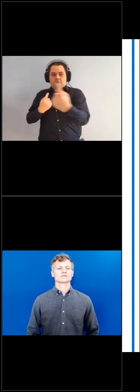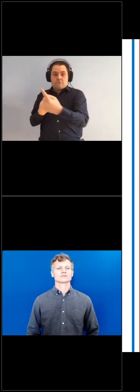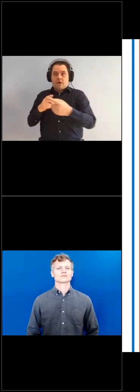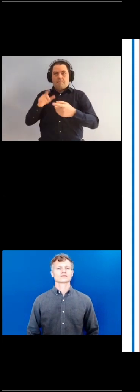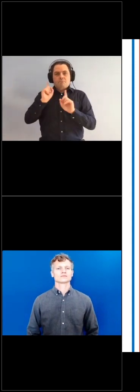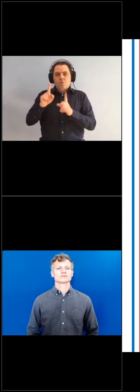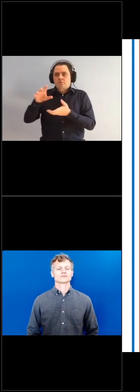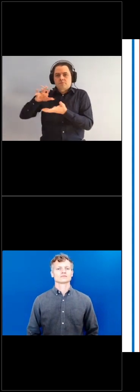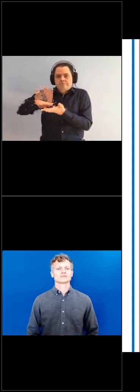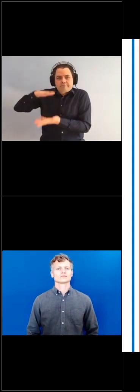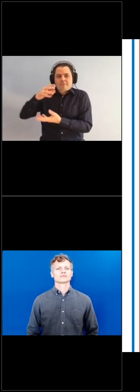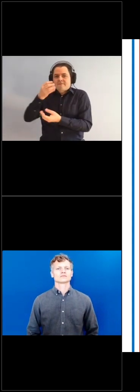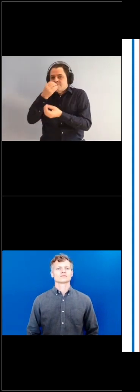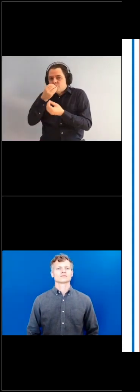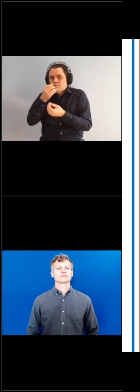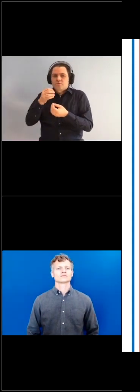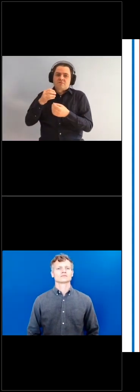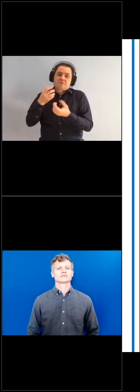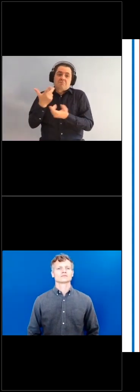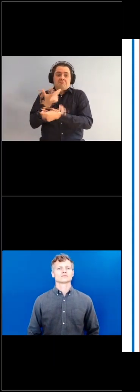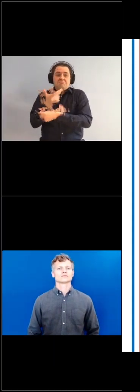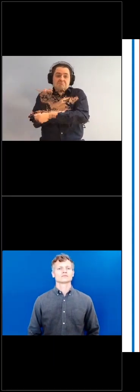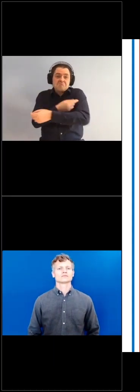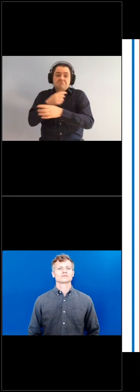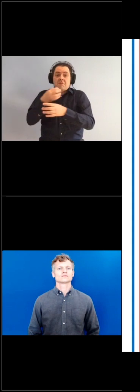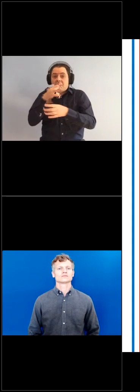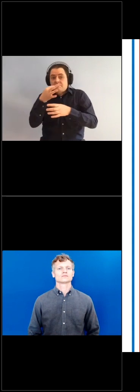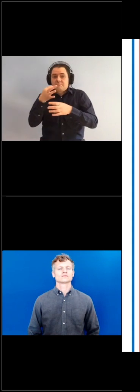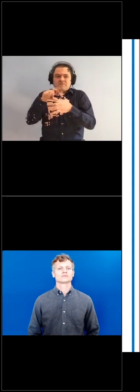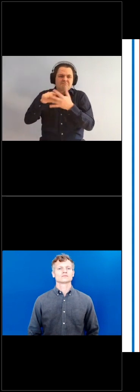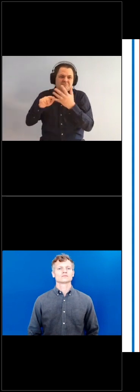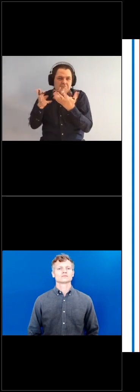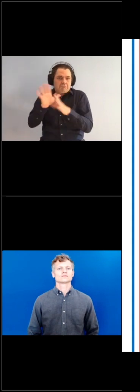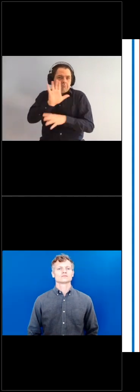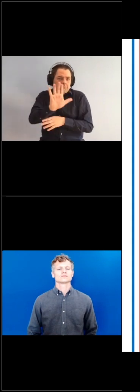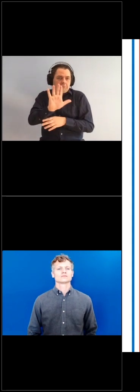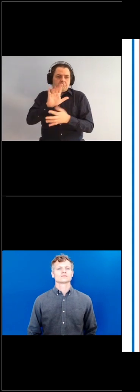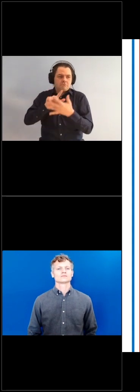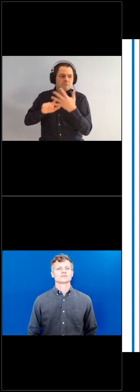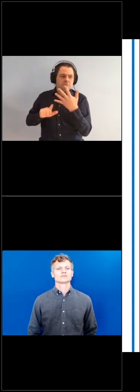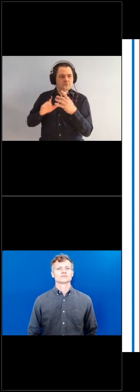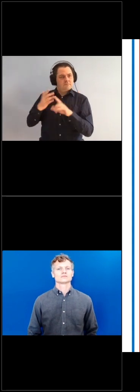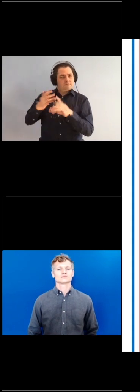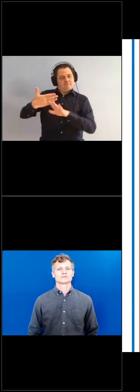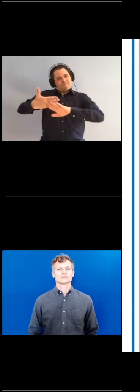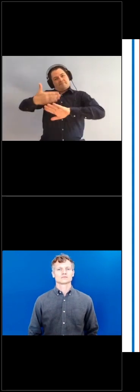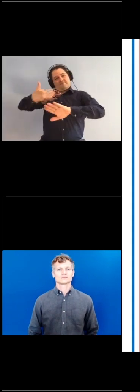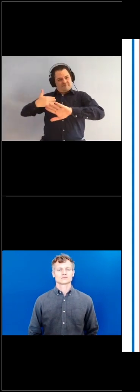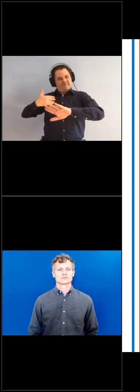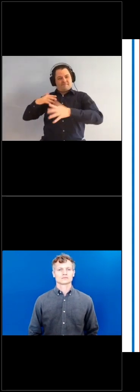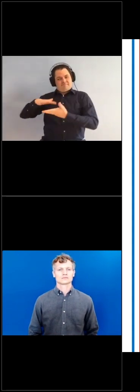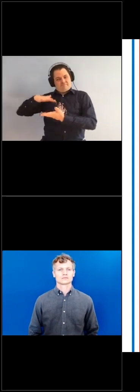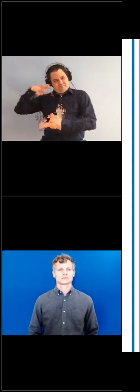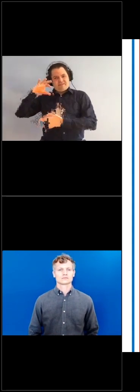or maintaining support systems. And for this, we wanted to highlight as well that it's really important for the